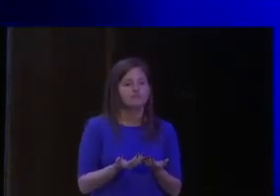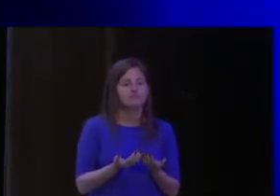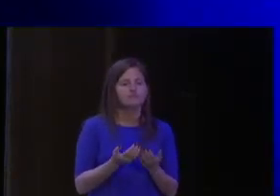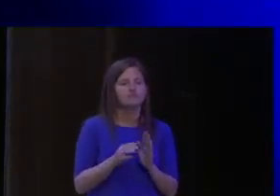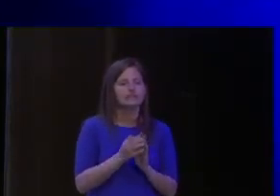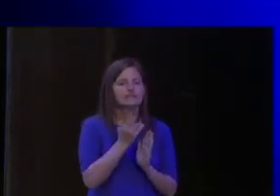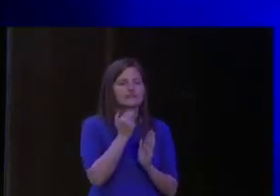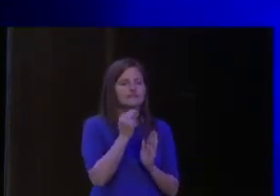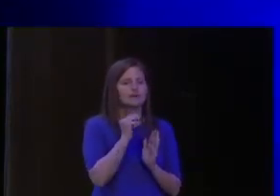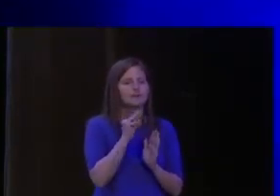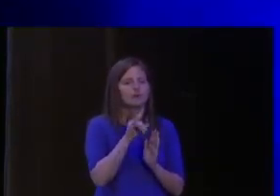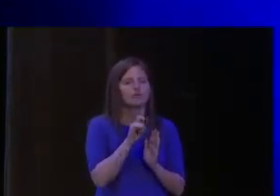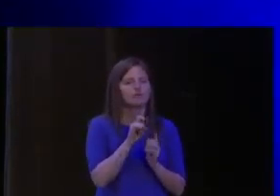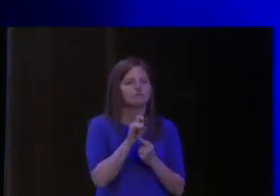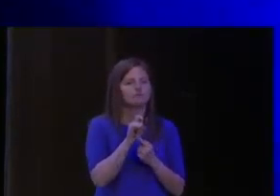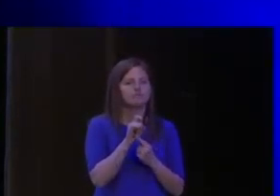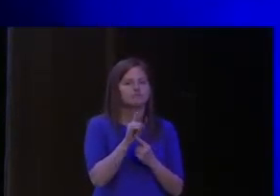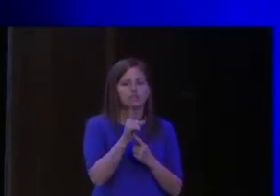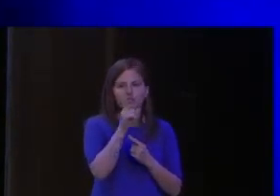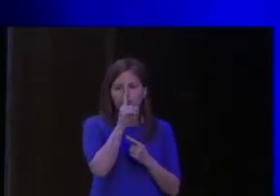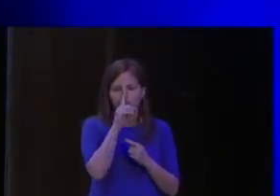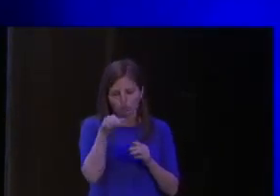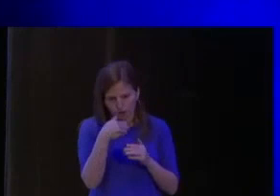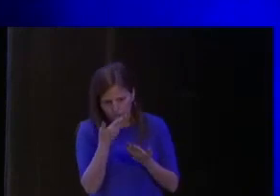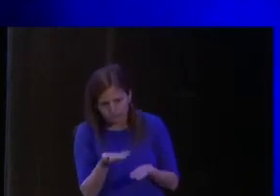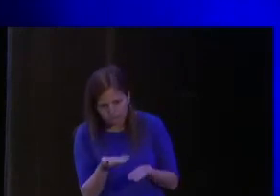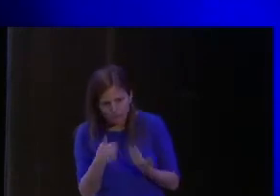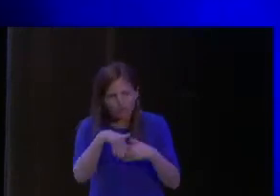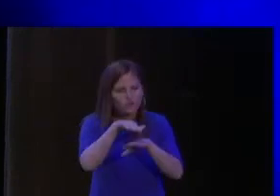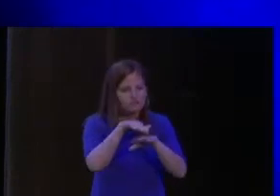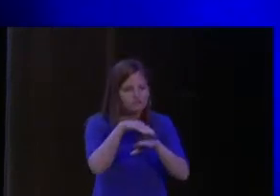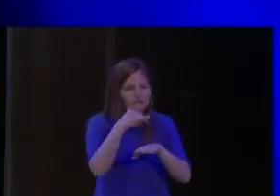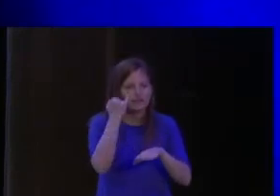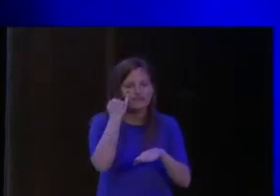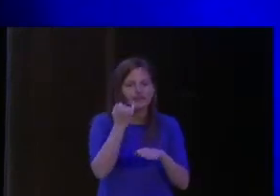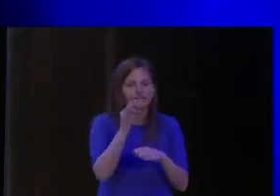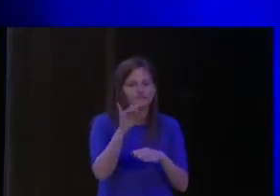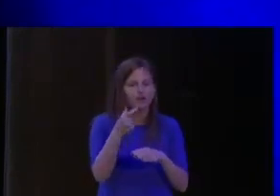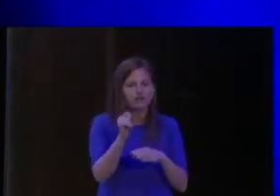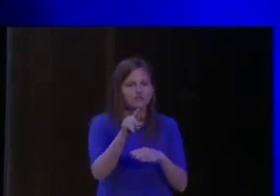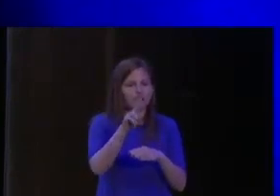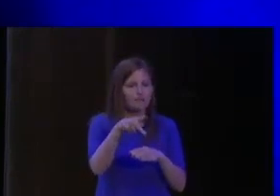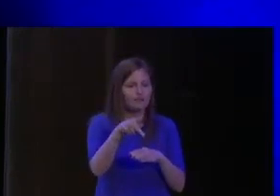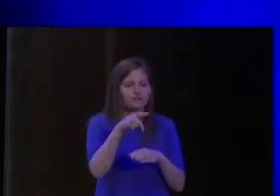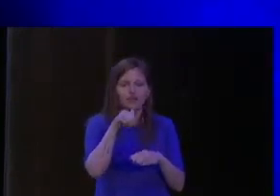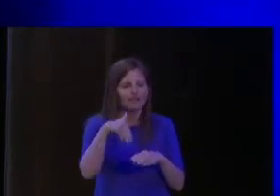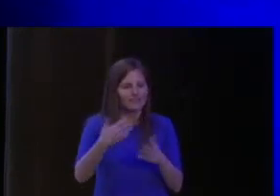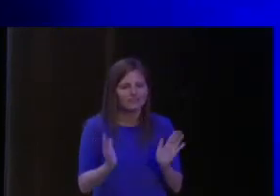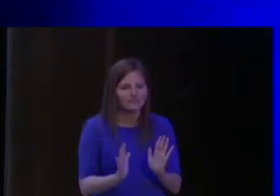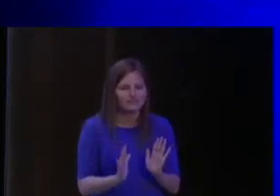mirror, put your nose under it, over it. If it fogs up, you ain't through.